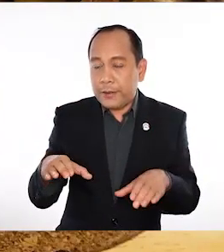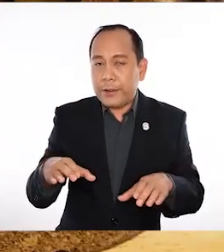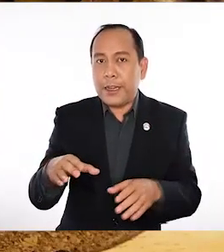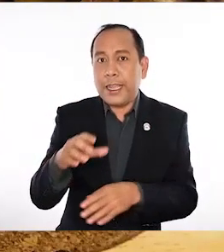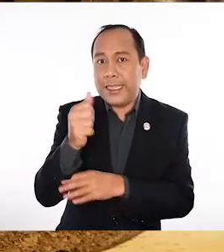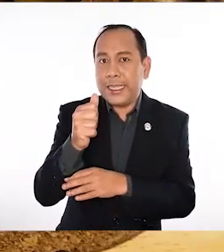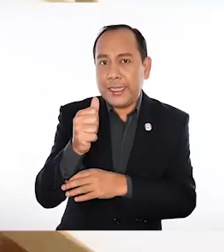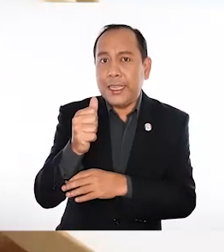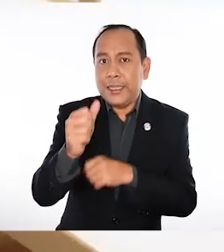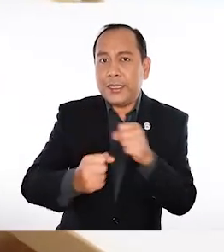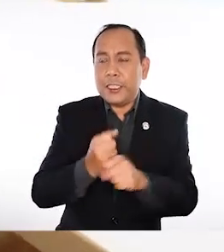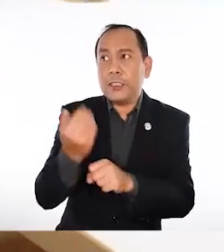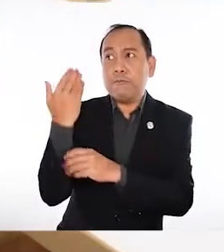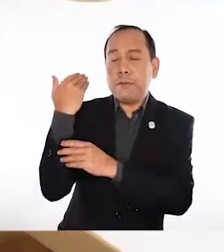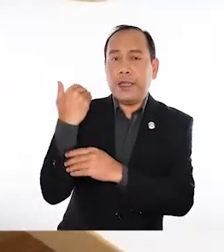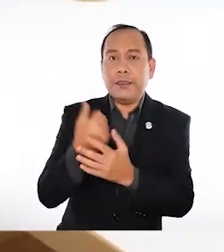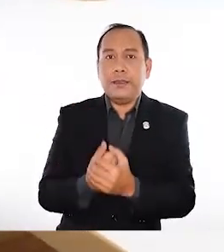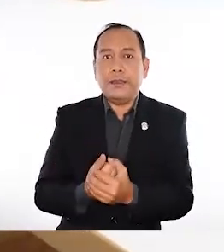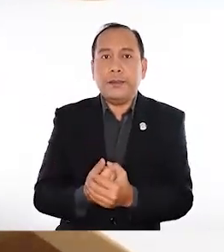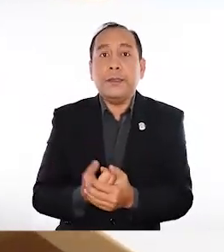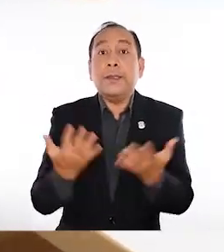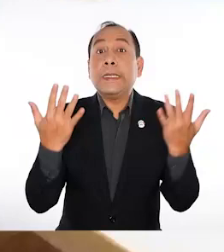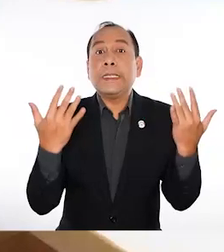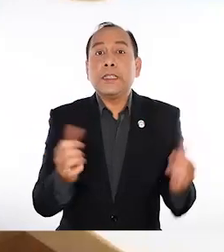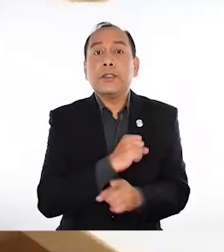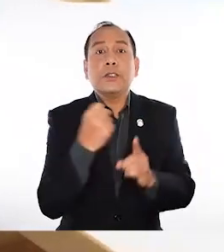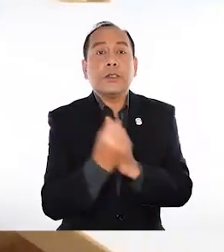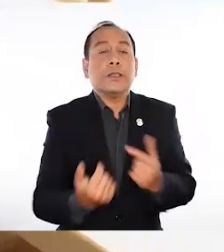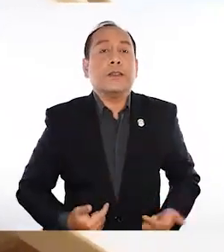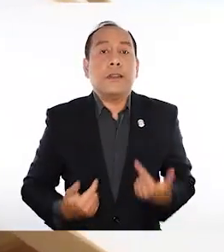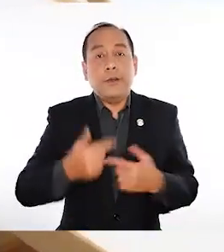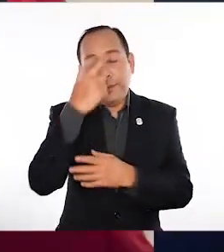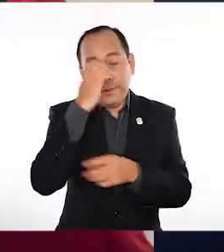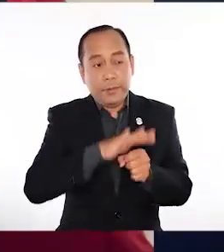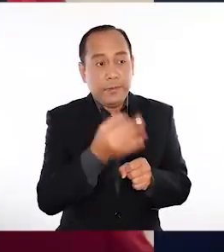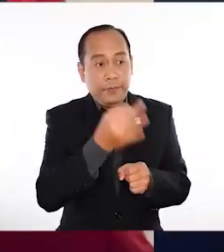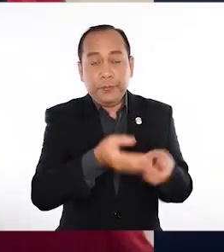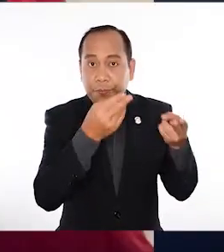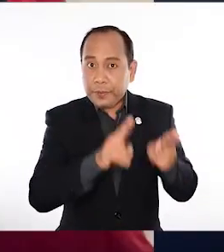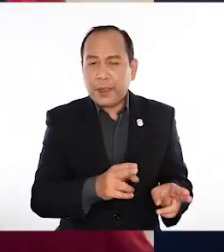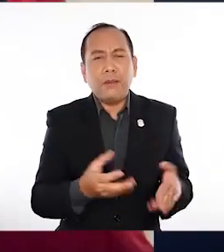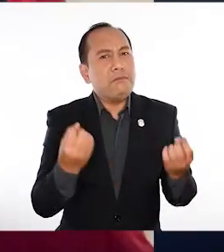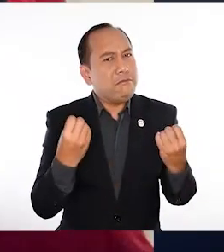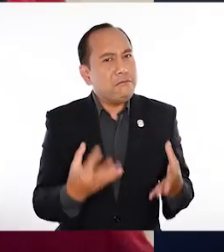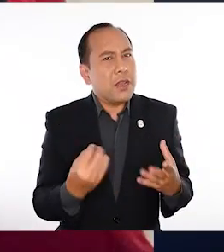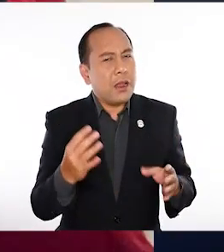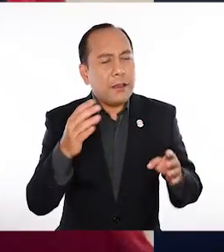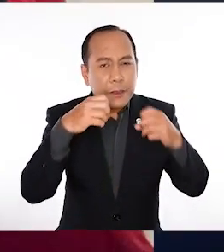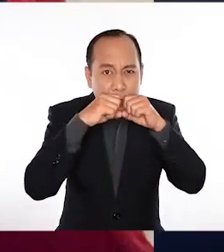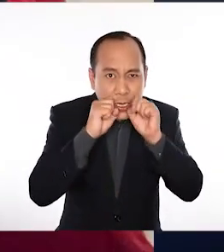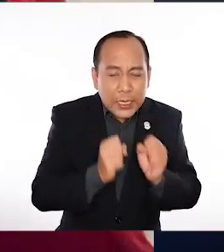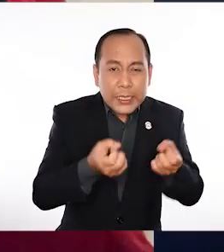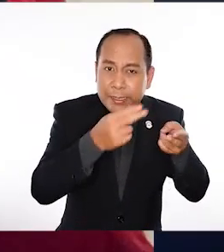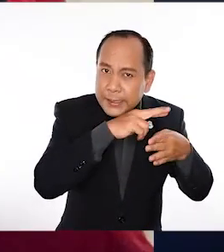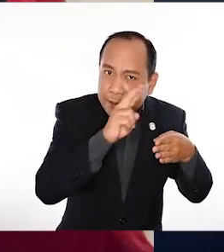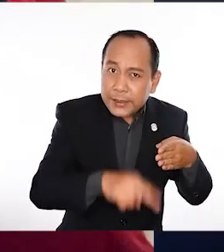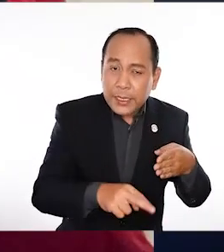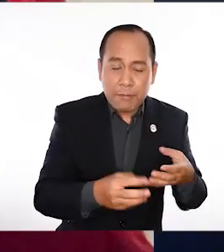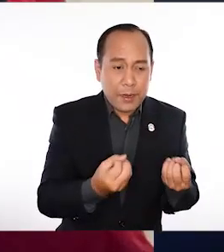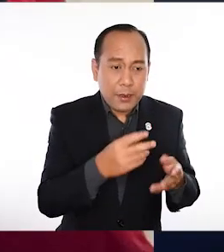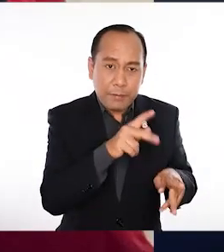10 years. The current life situation brought by the pandemic causes a lot of sorrow and anxiety to